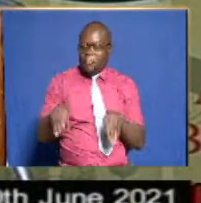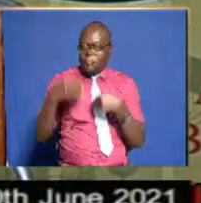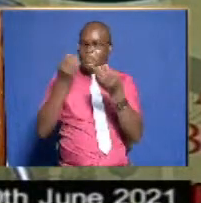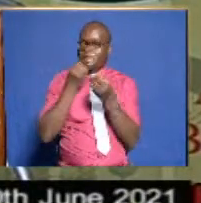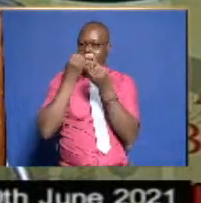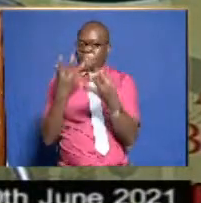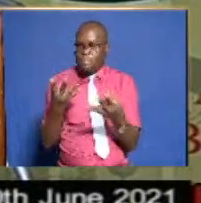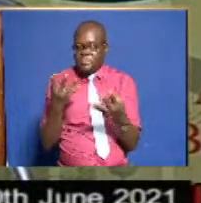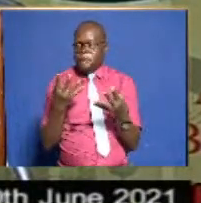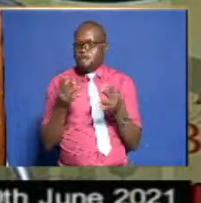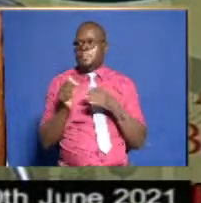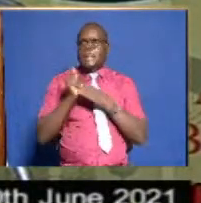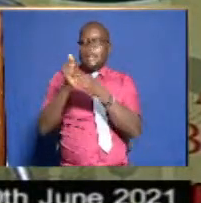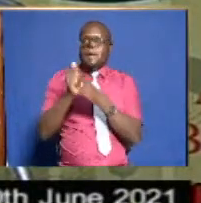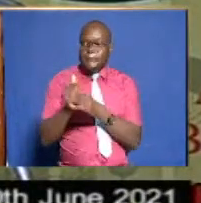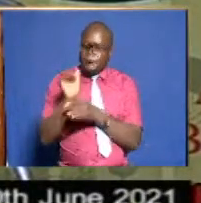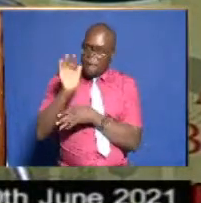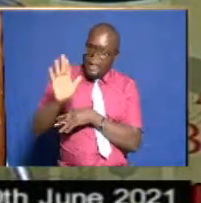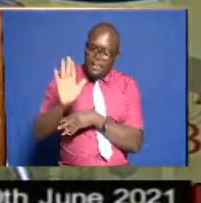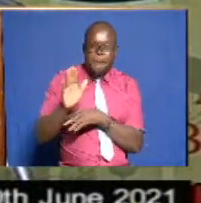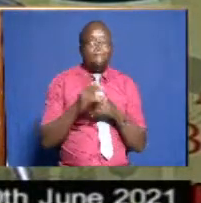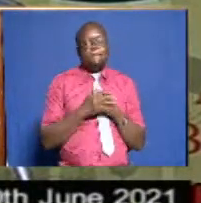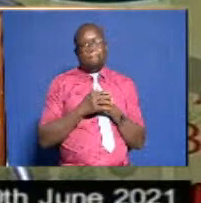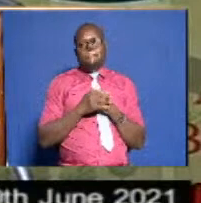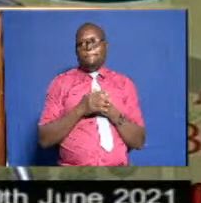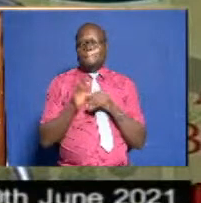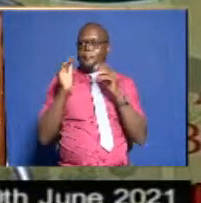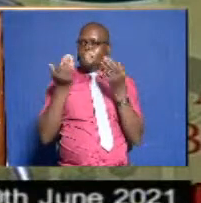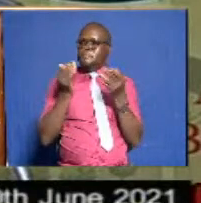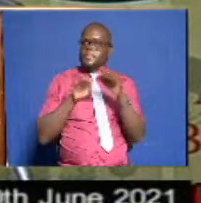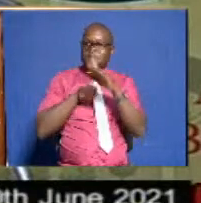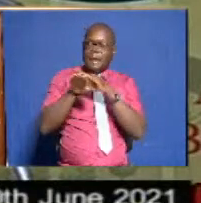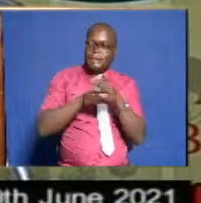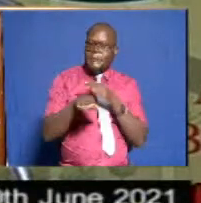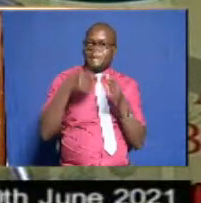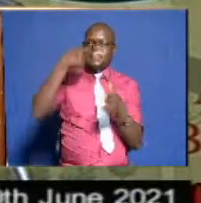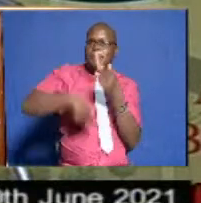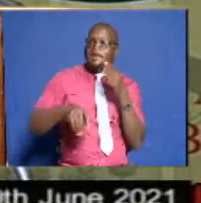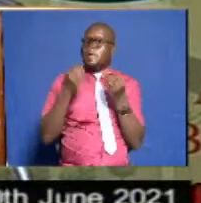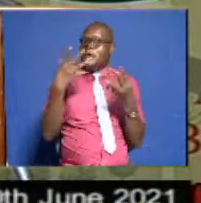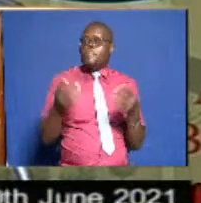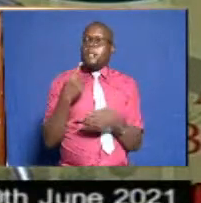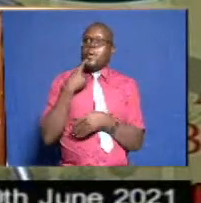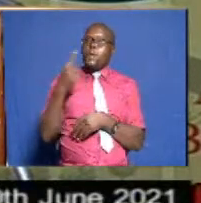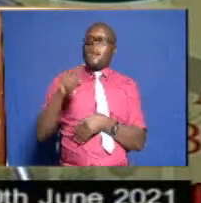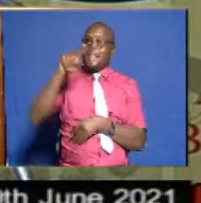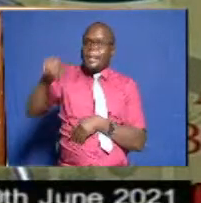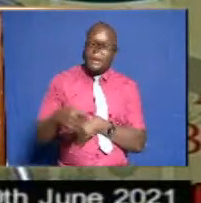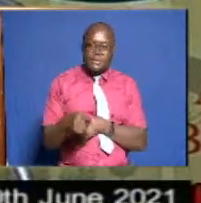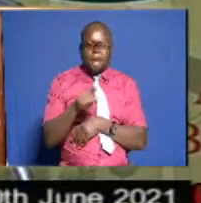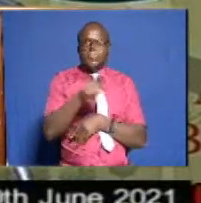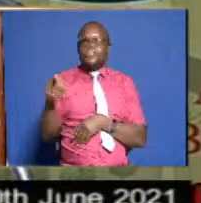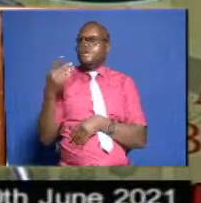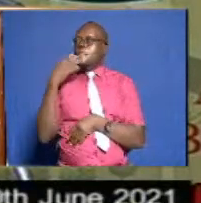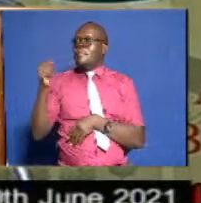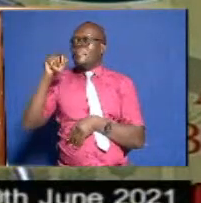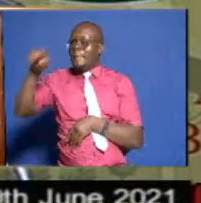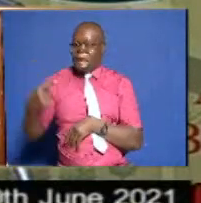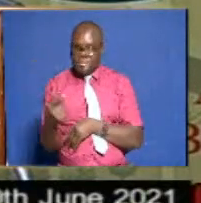information leading to the identification of unassessed taxes from Kenya shilling 100,000 to Kenya shilling